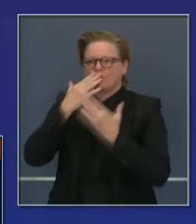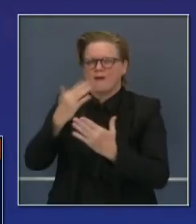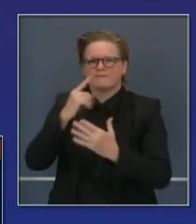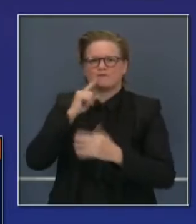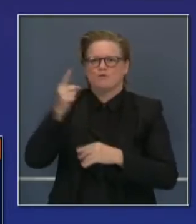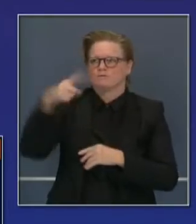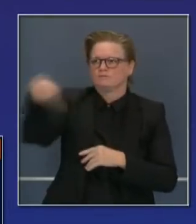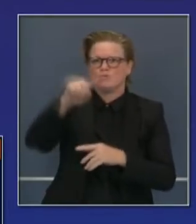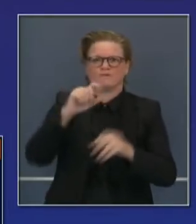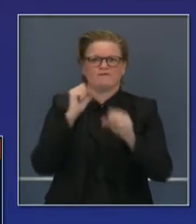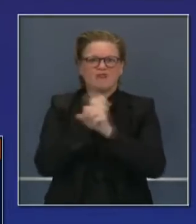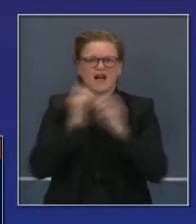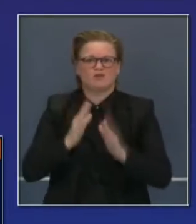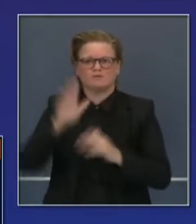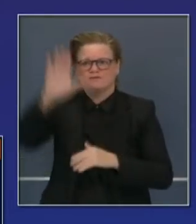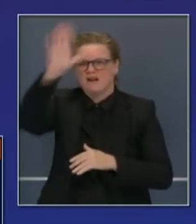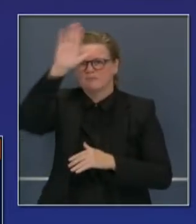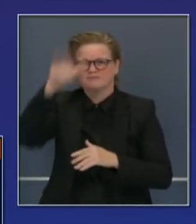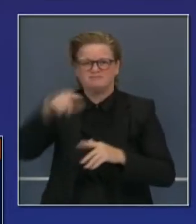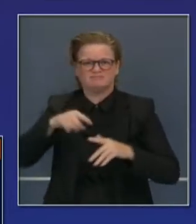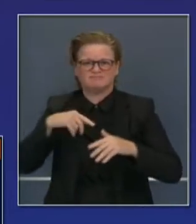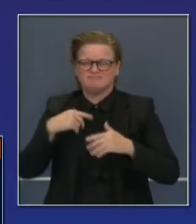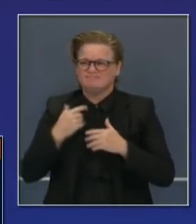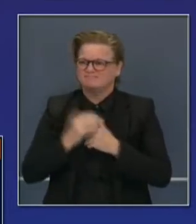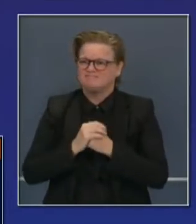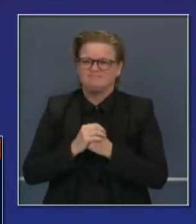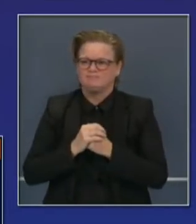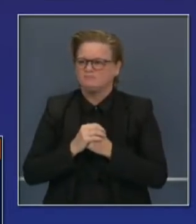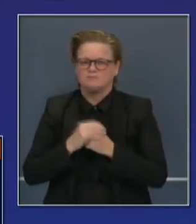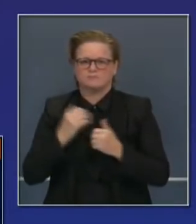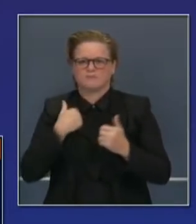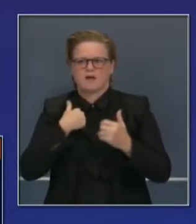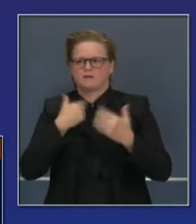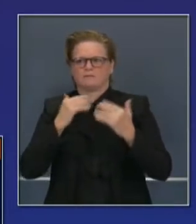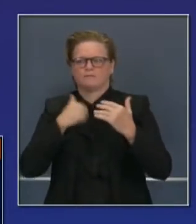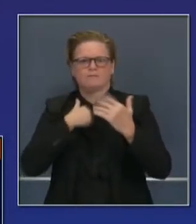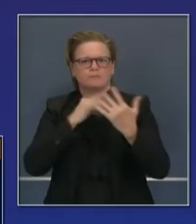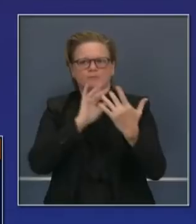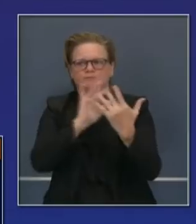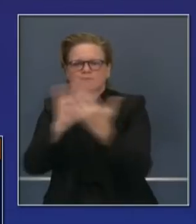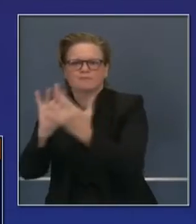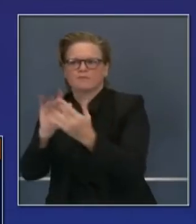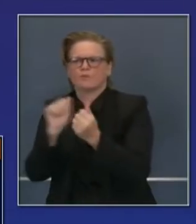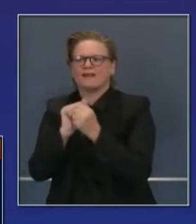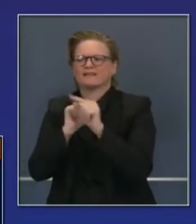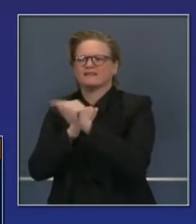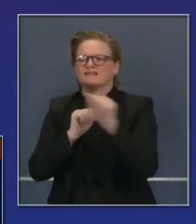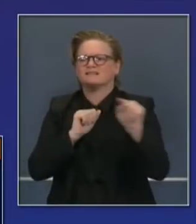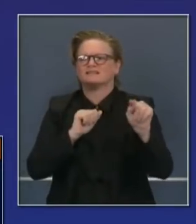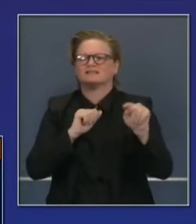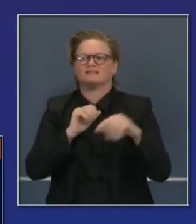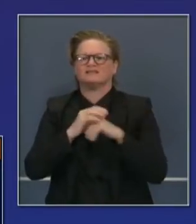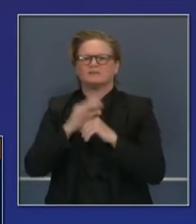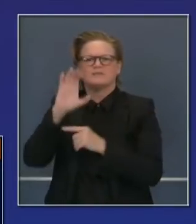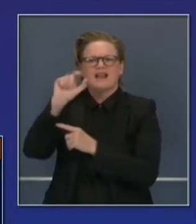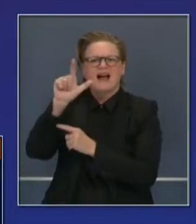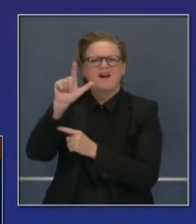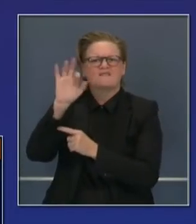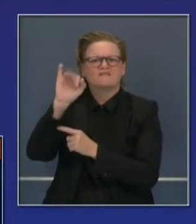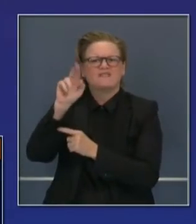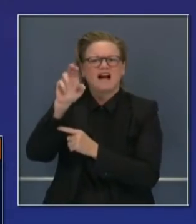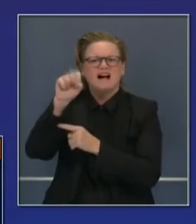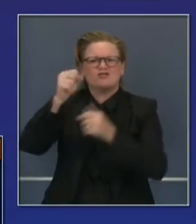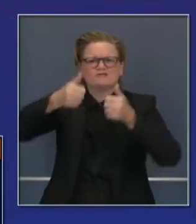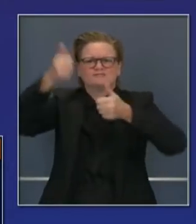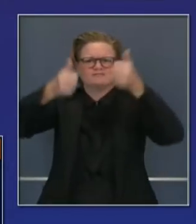me. I had the privilege of being in contact with the head of CAL FIRE, the largest firefighting force of its type in